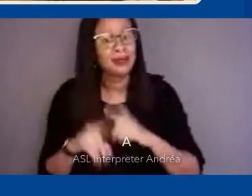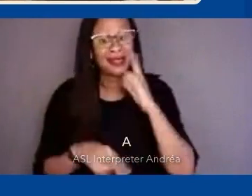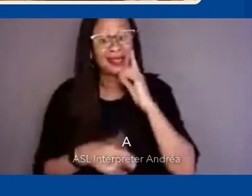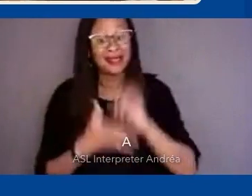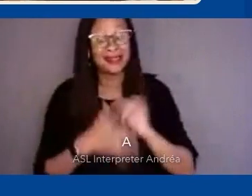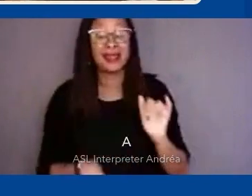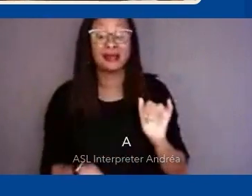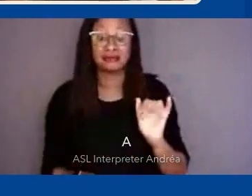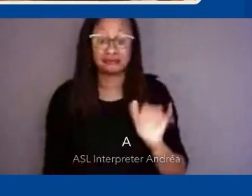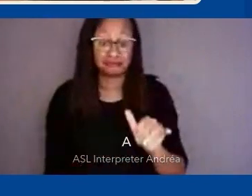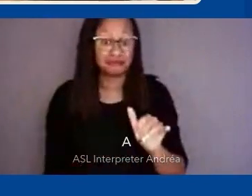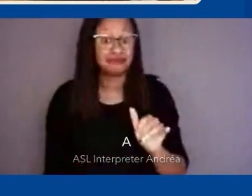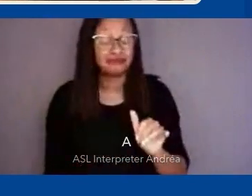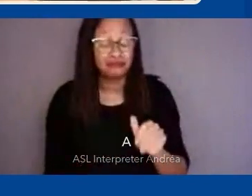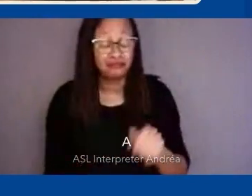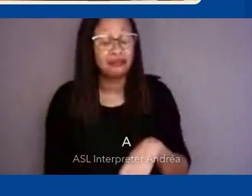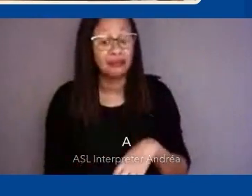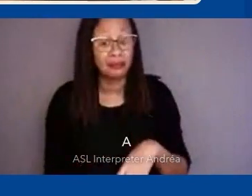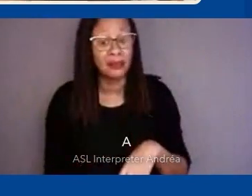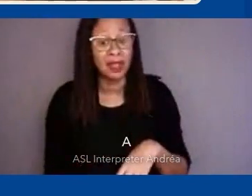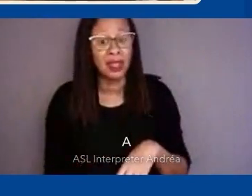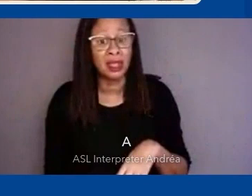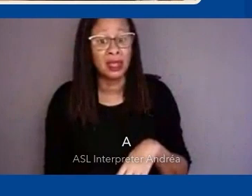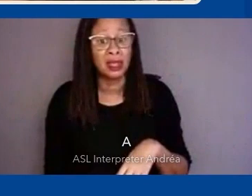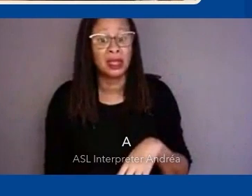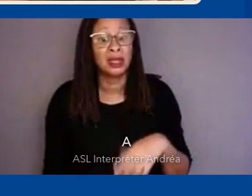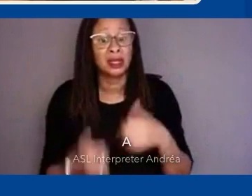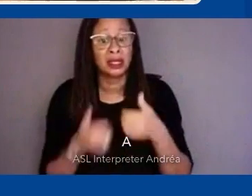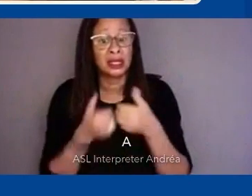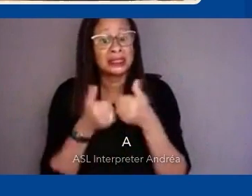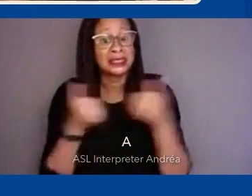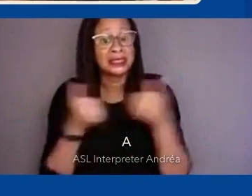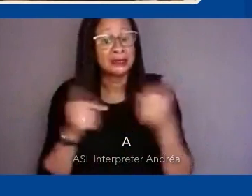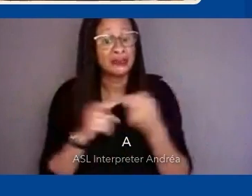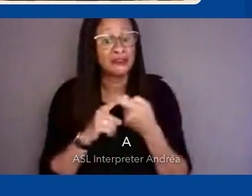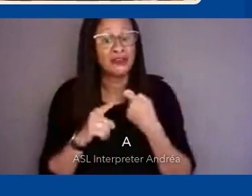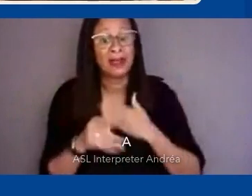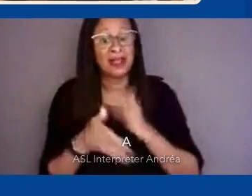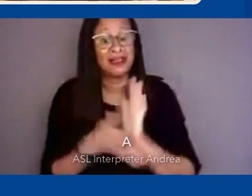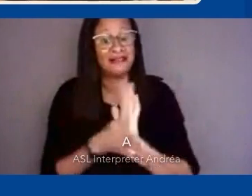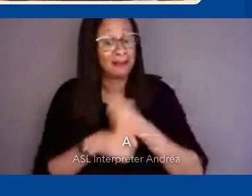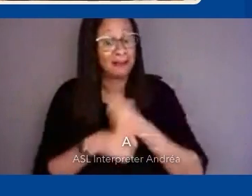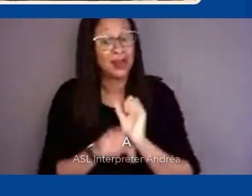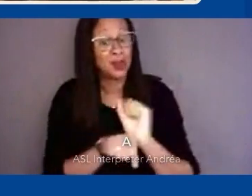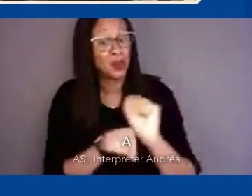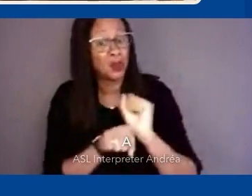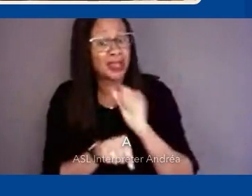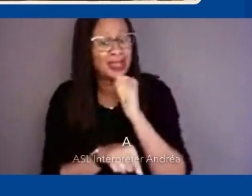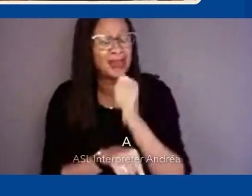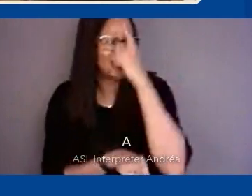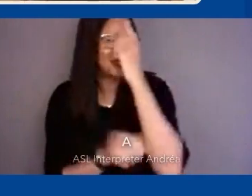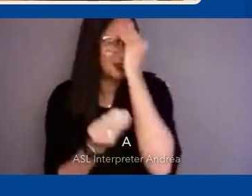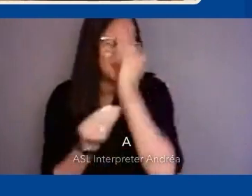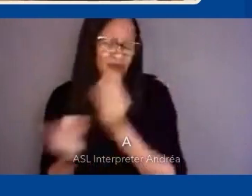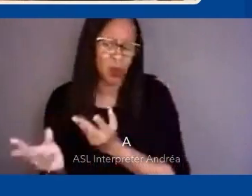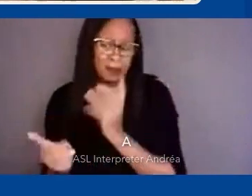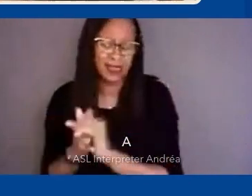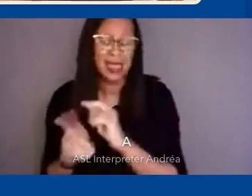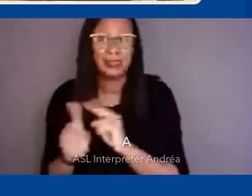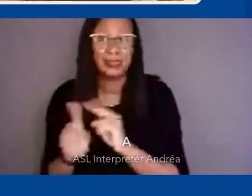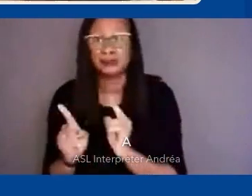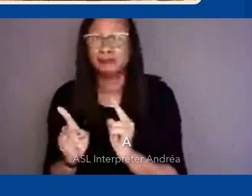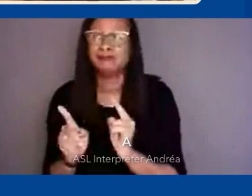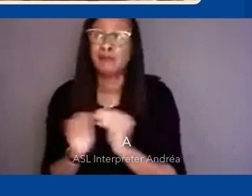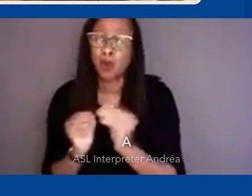like, aside from my filmmaking work, which I don't really think is informed by it. I mean, certainly there's more urgency with